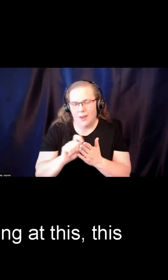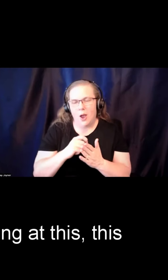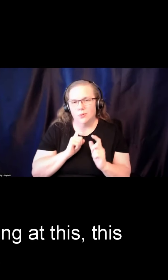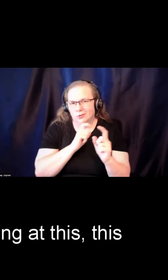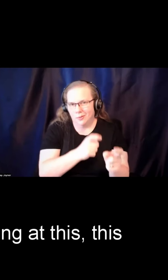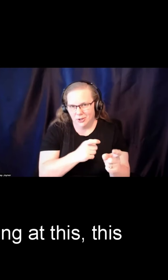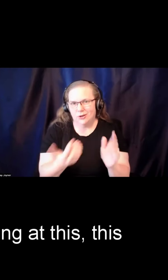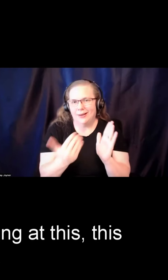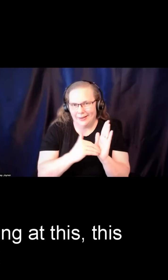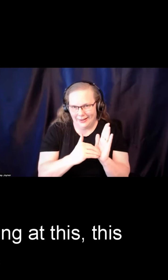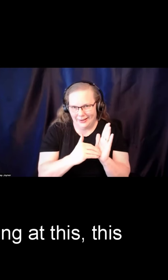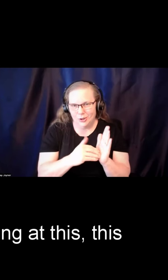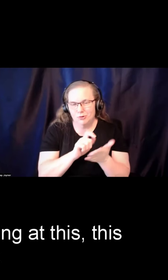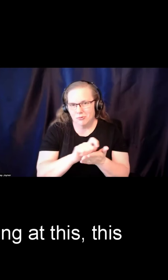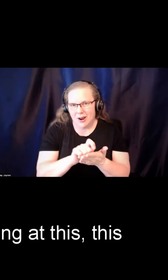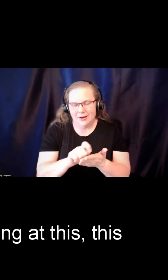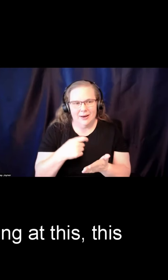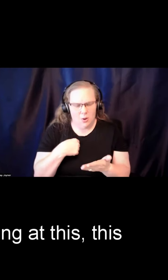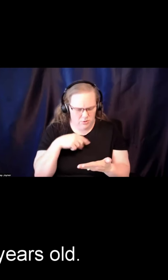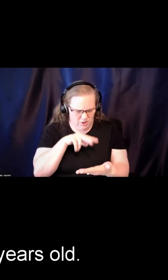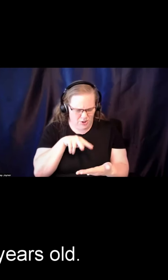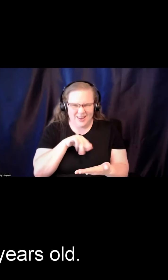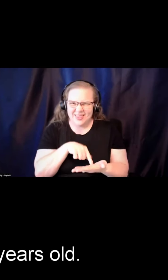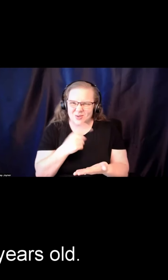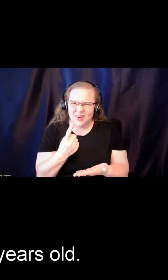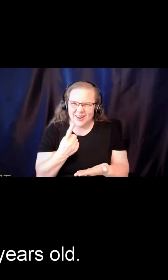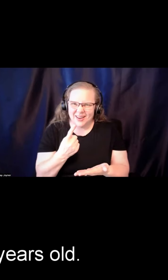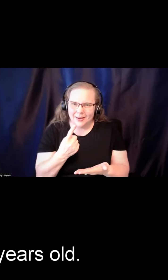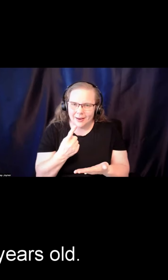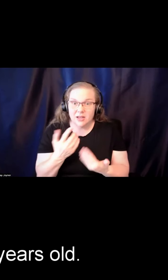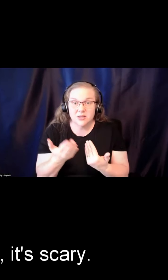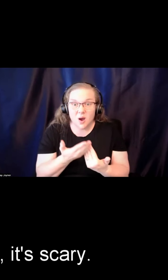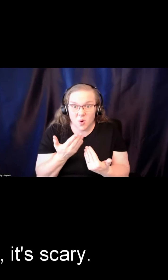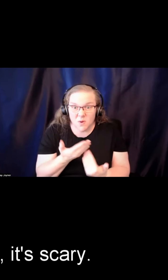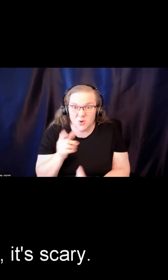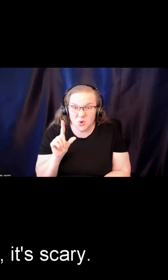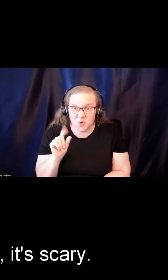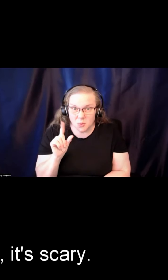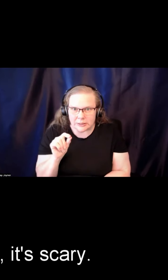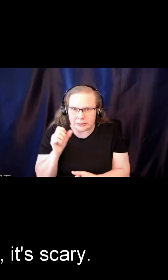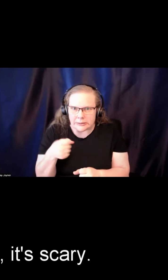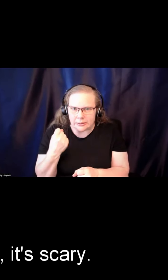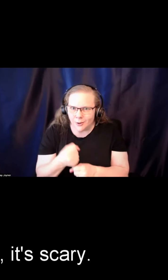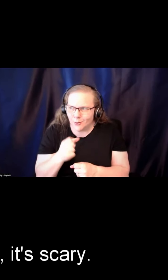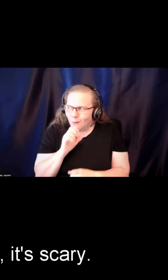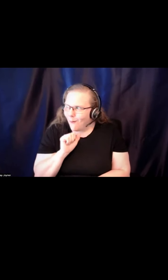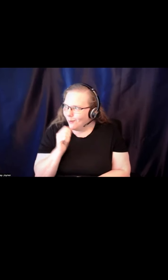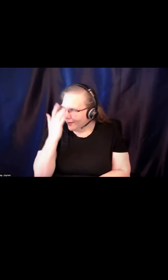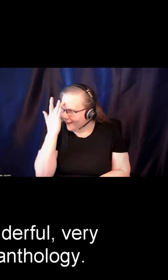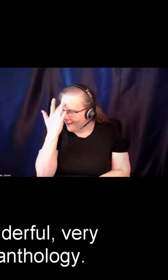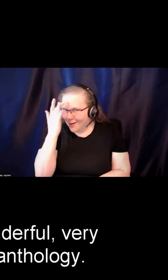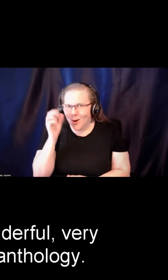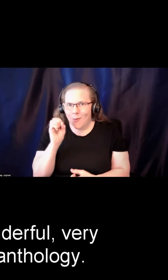And I realized looking at this book is close to 20 years old. Time, it's scary,